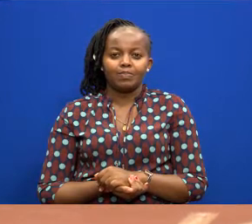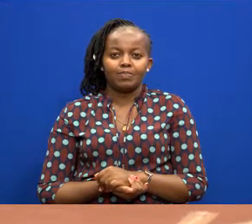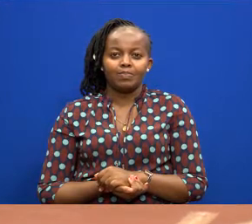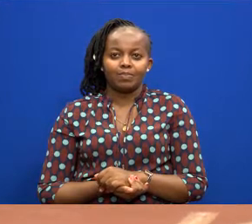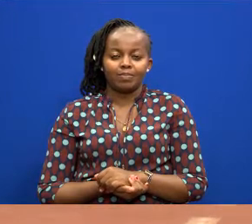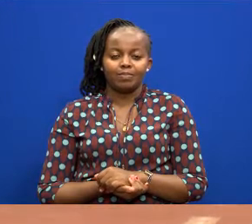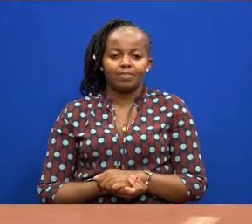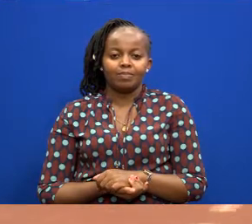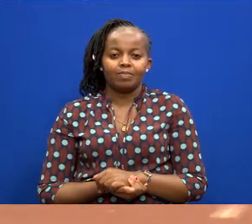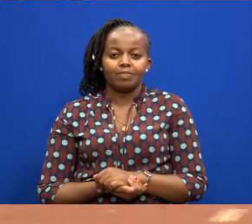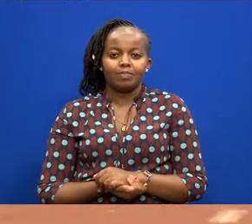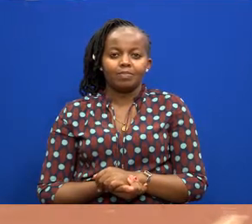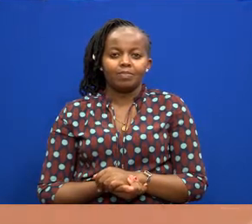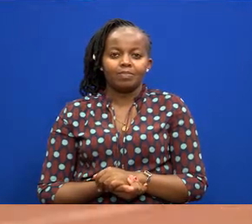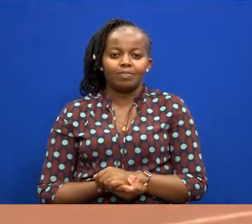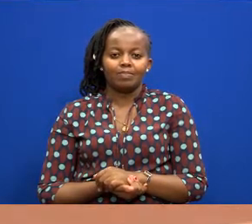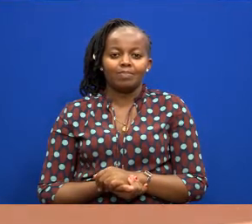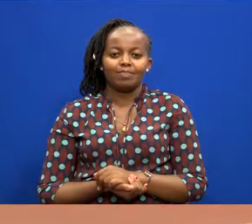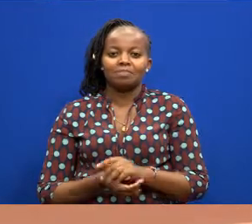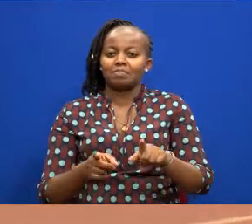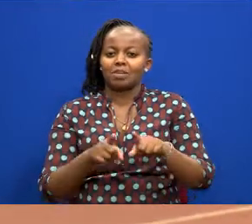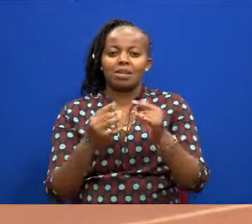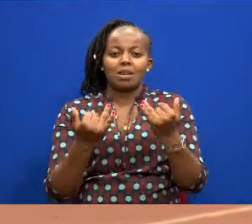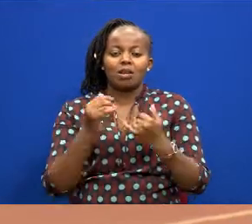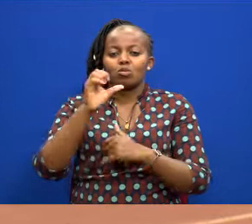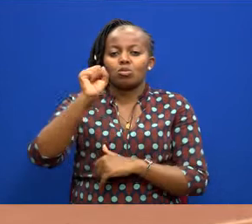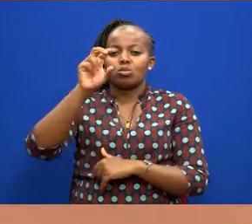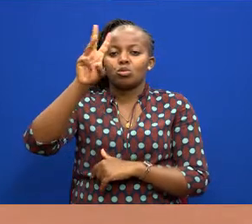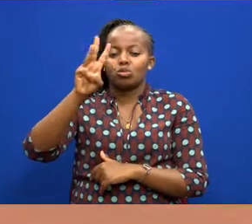Right, arms to the side. Swing sideways.